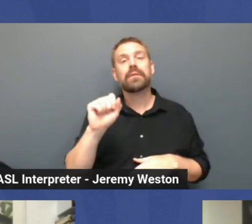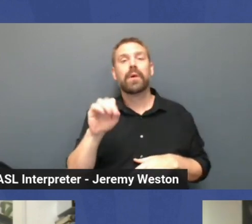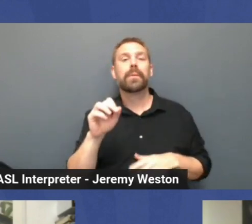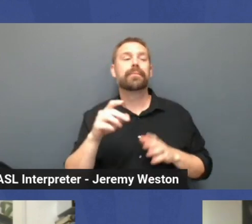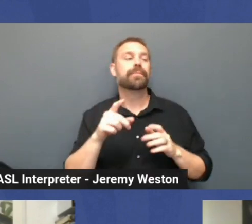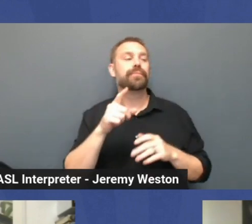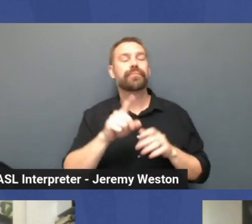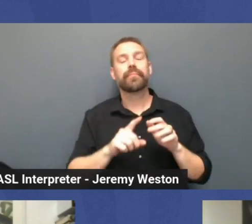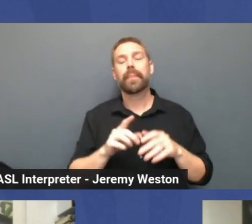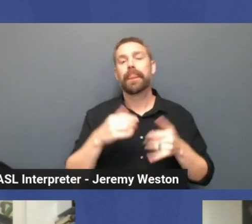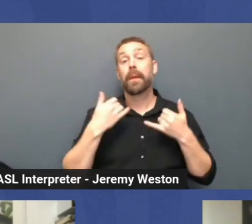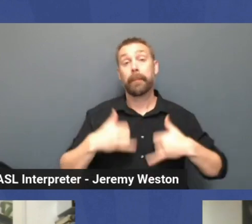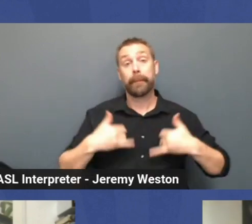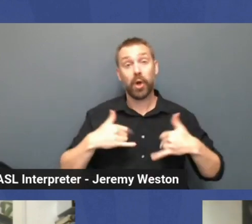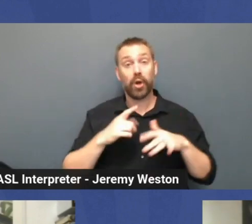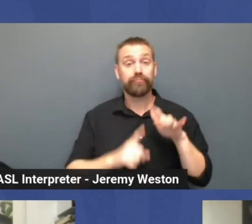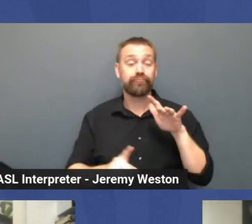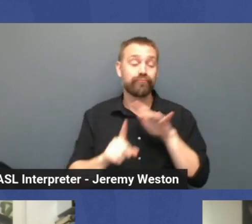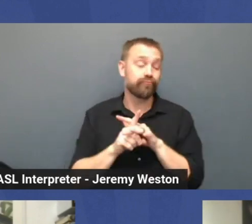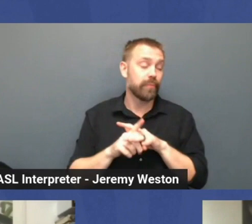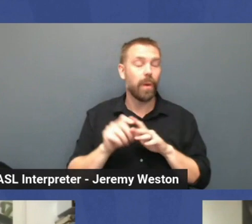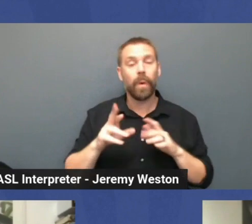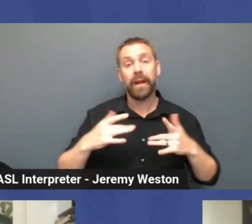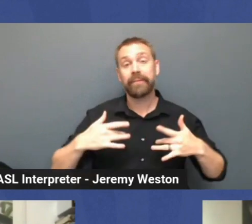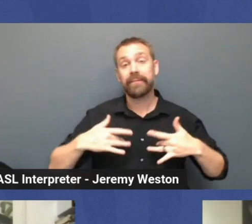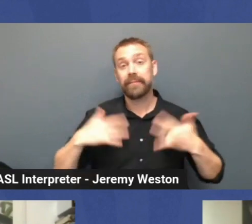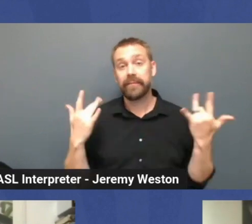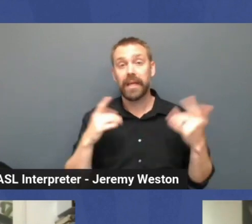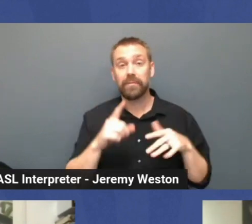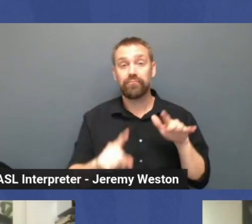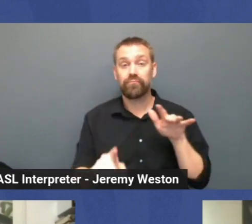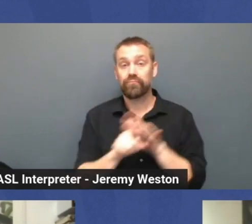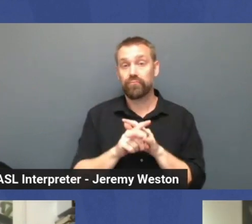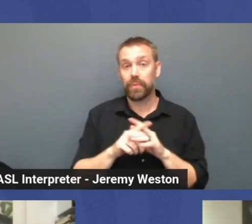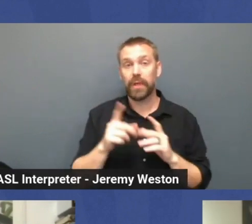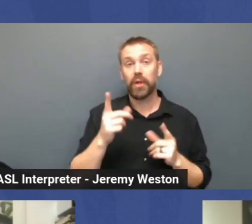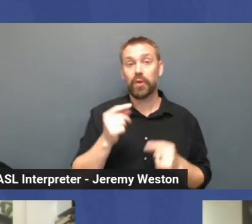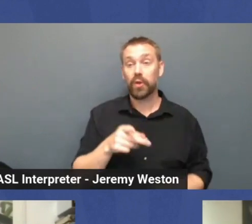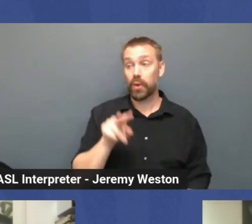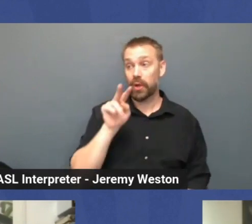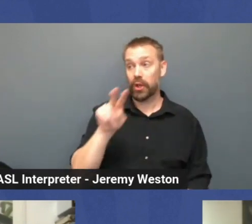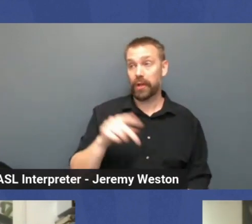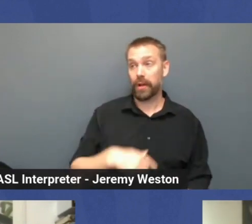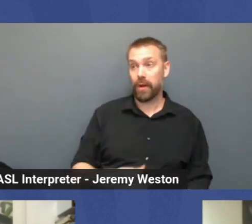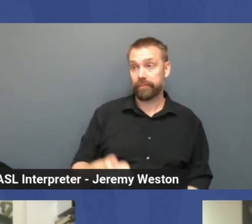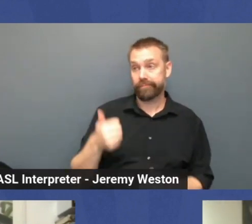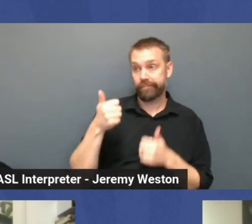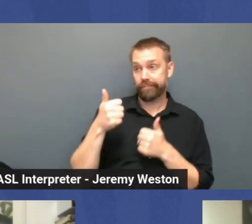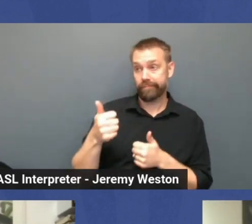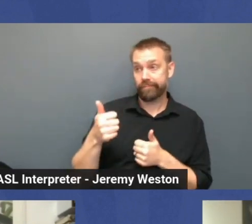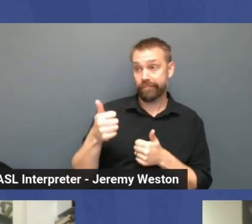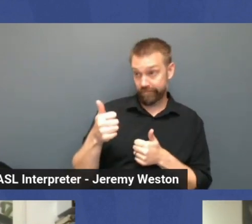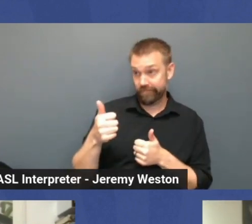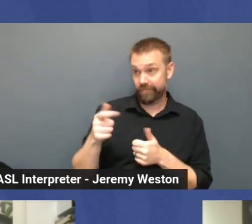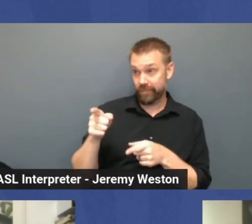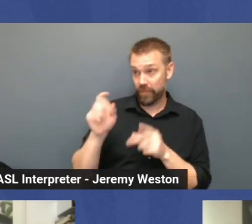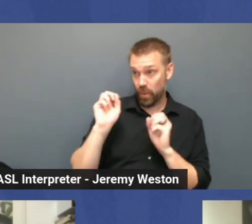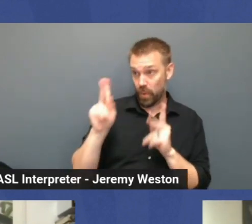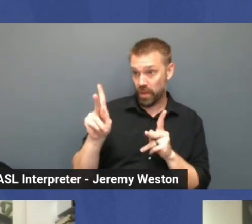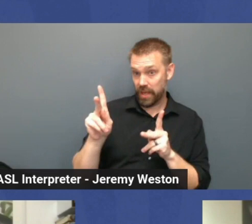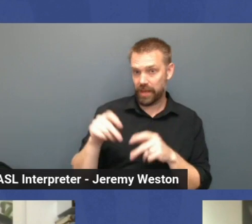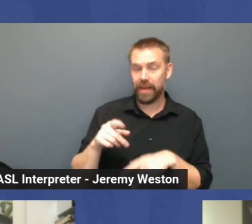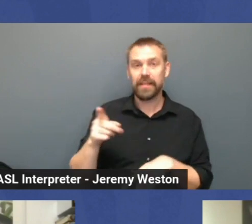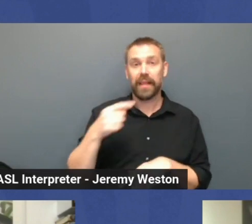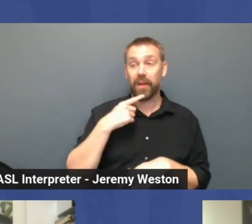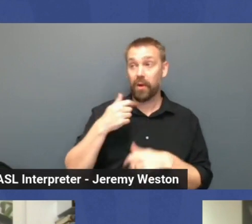when you go to an event, it's real simple. You're going to look at somebody and you're going to give them a thumbs up. You're going to go, hey, you okay? They can go middle or they can go